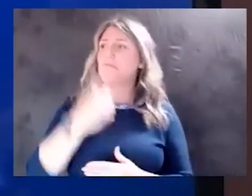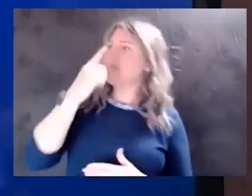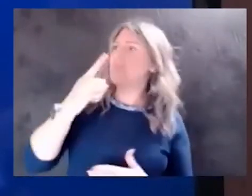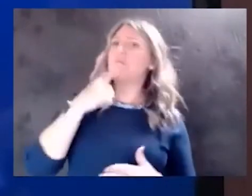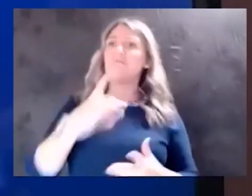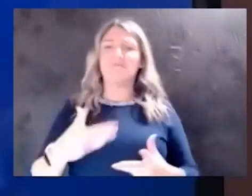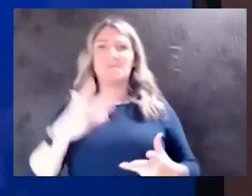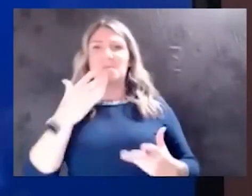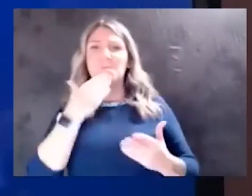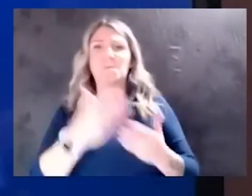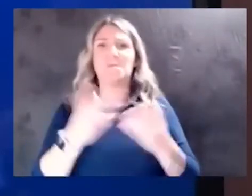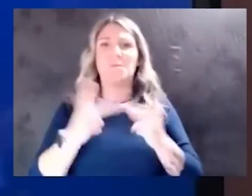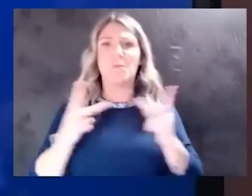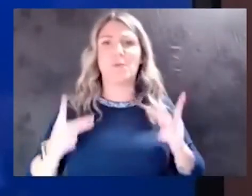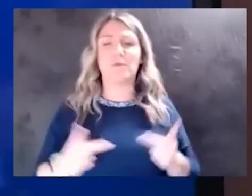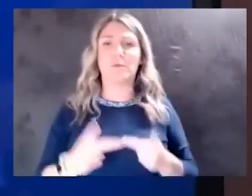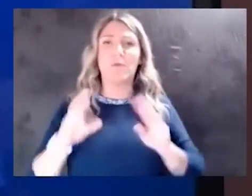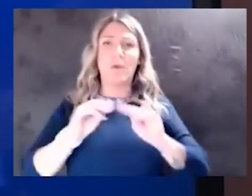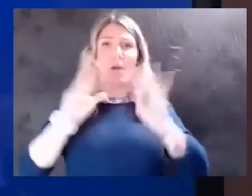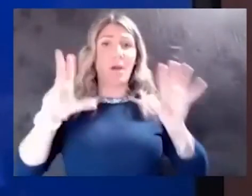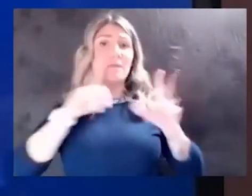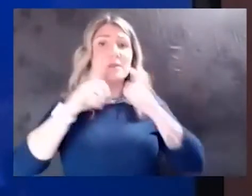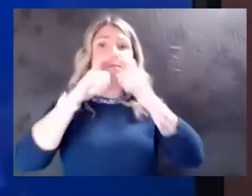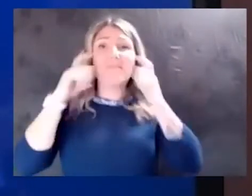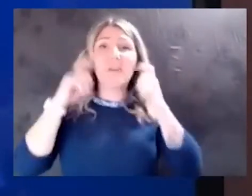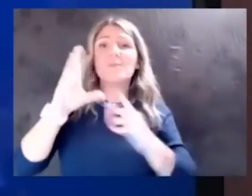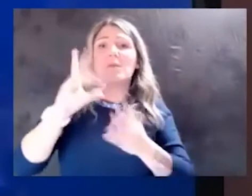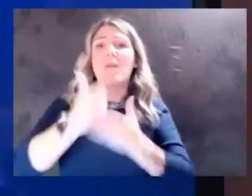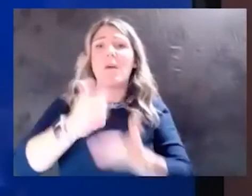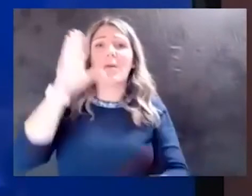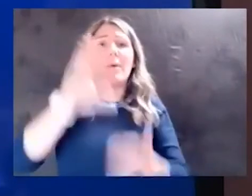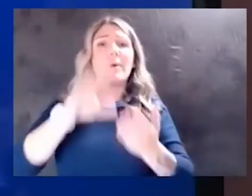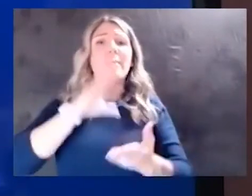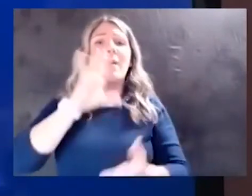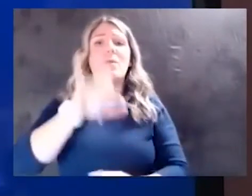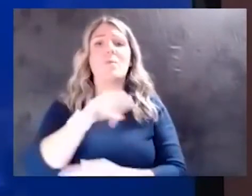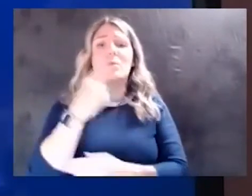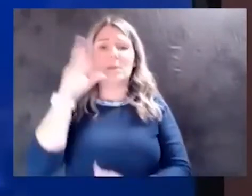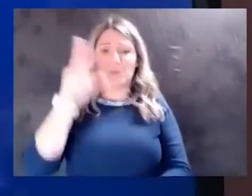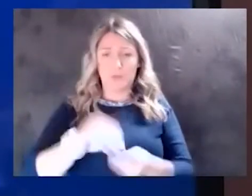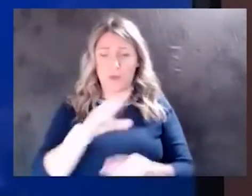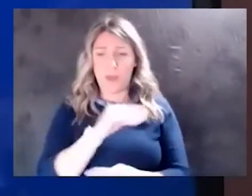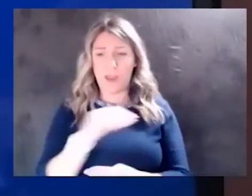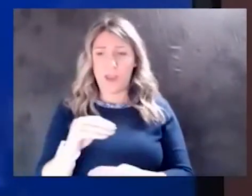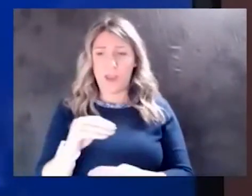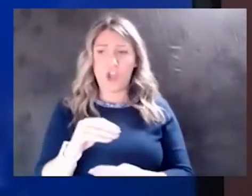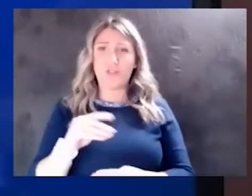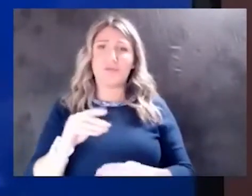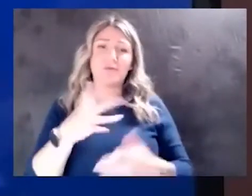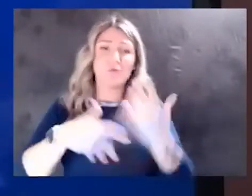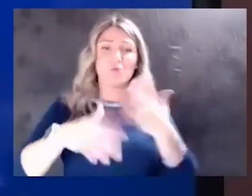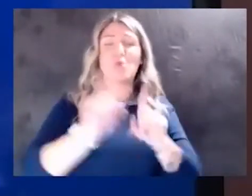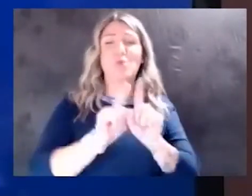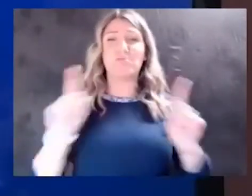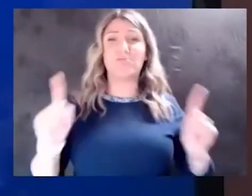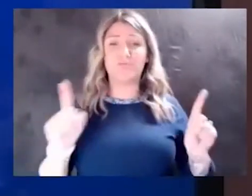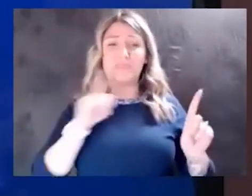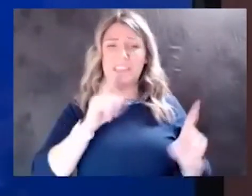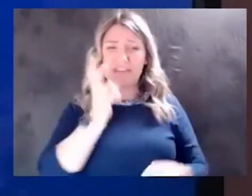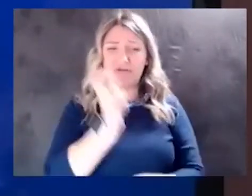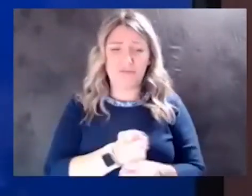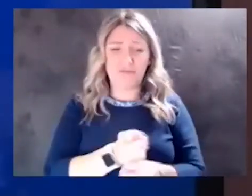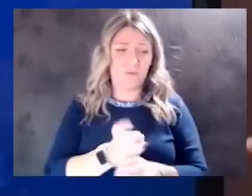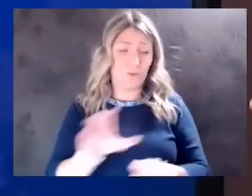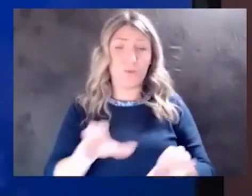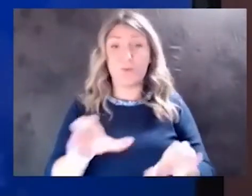Yeah. Obviously, wearing masks is going to help reduce the risk overall. Certainly, social distancing. I think that's going to be harder to do in this day and